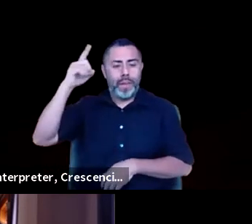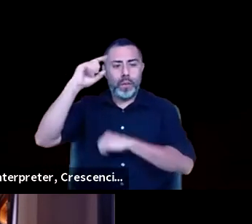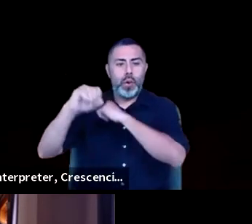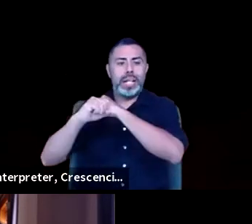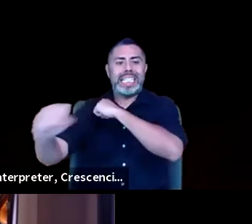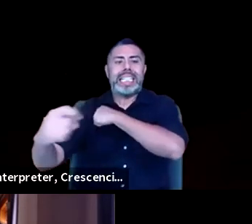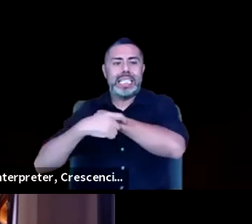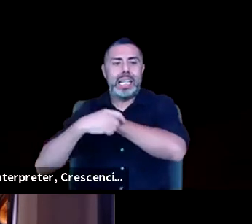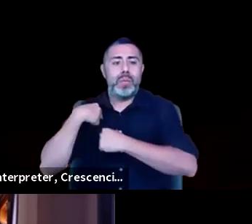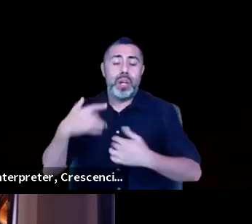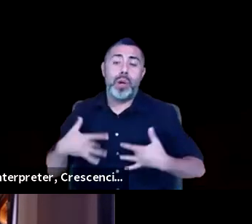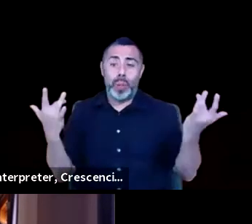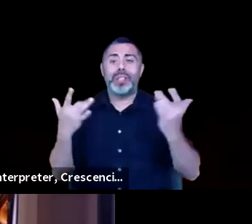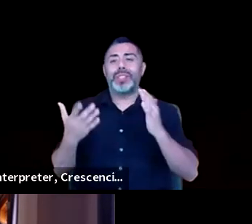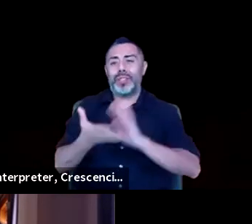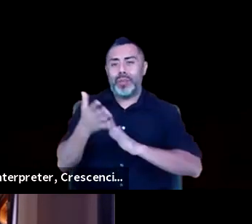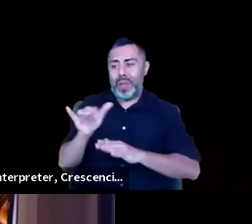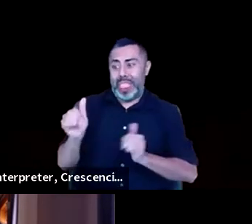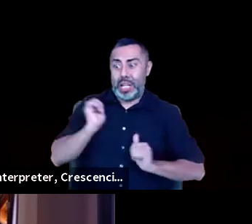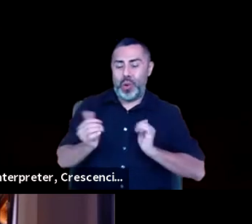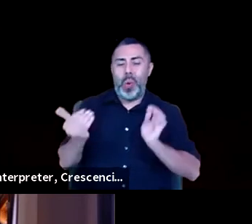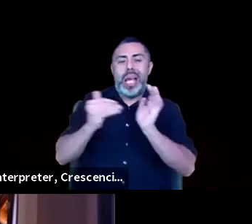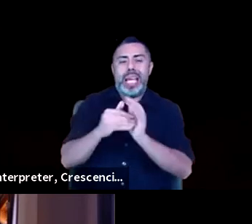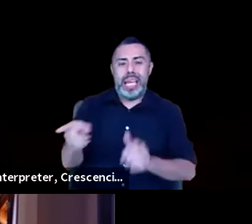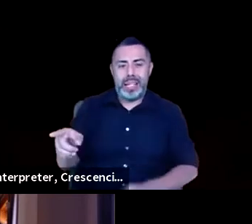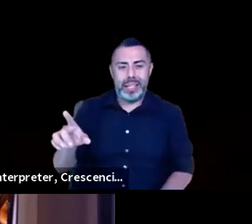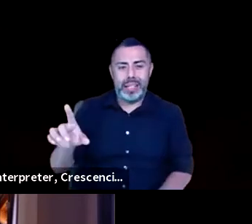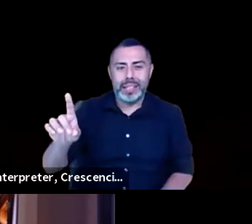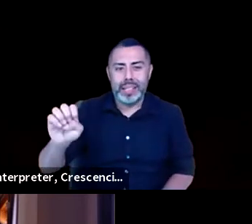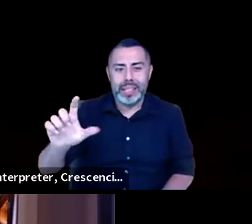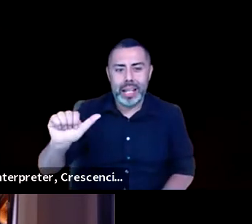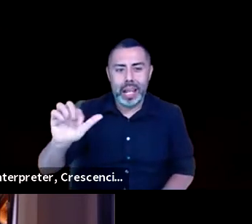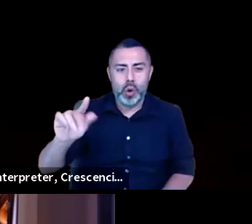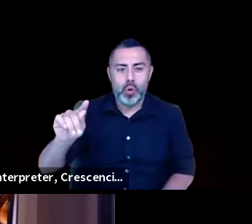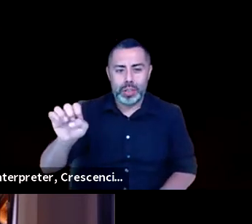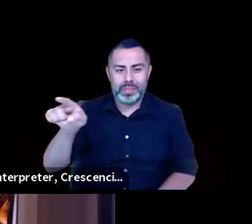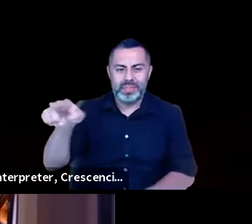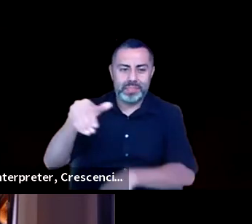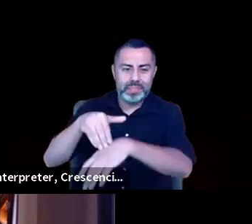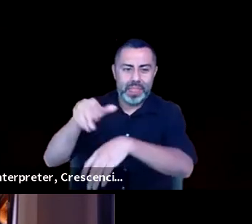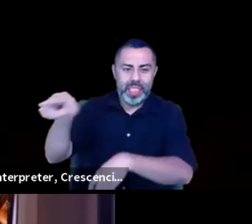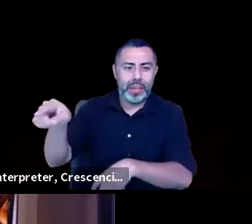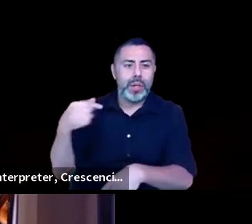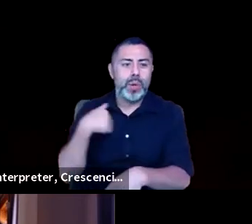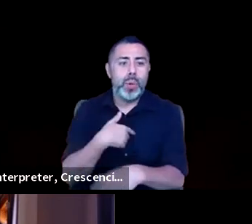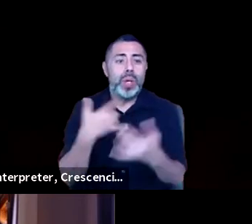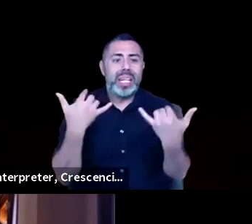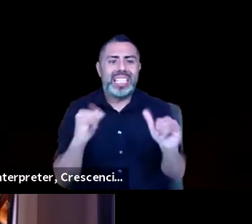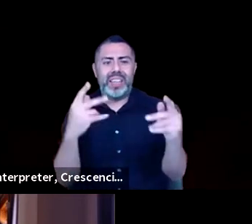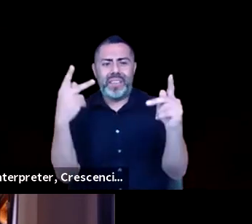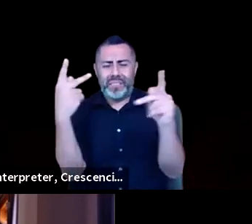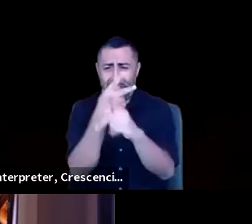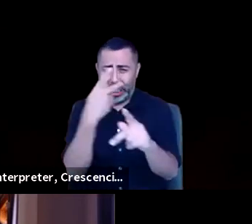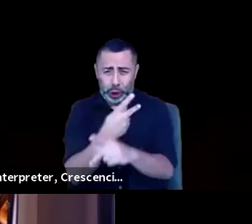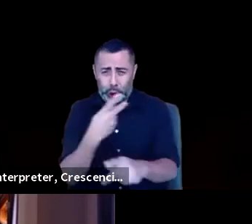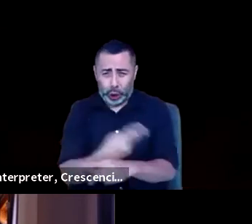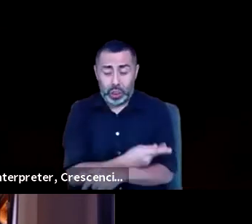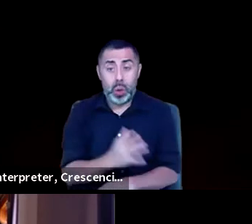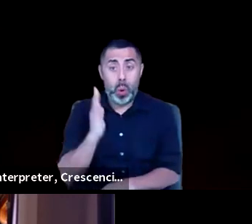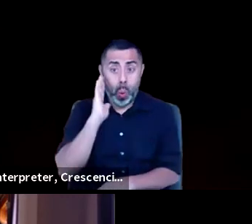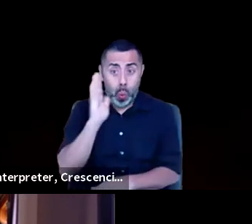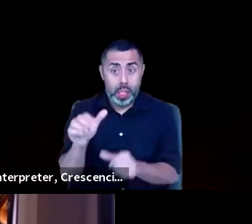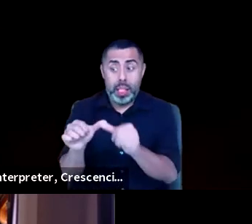that again. And we are still figuring out, you know, if that is moving forward, how that's